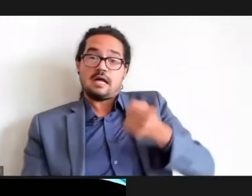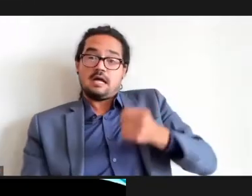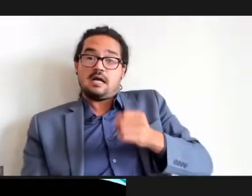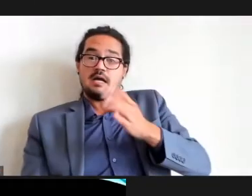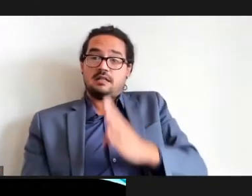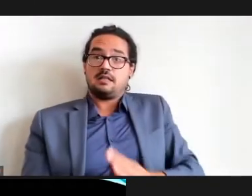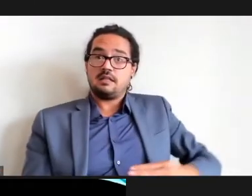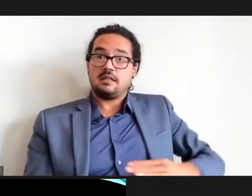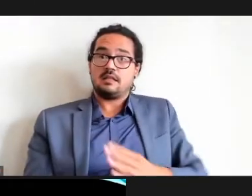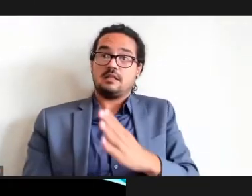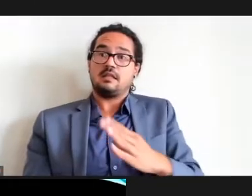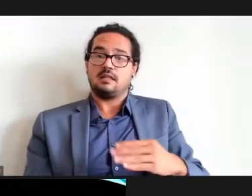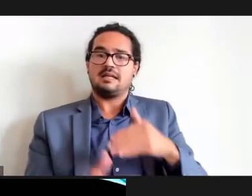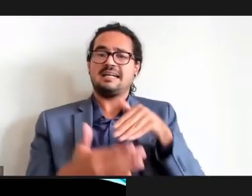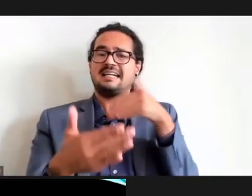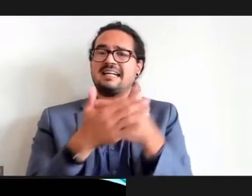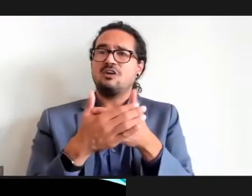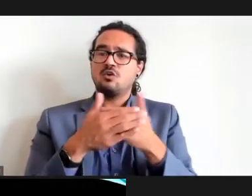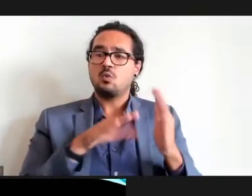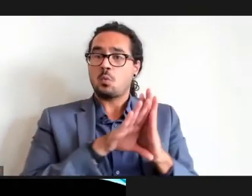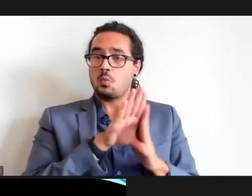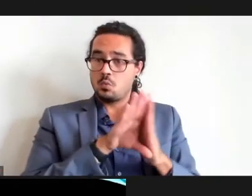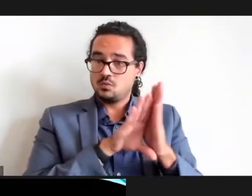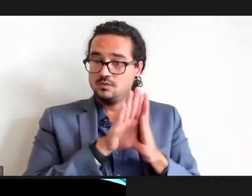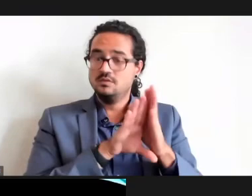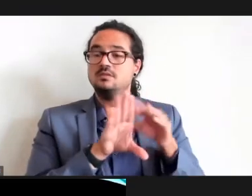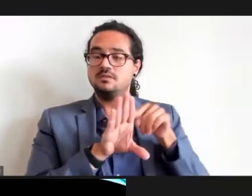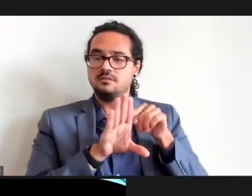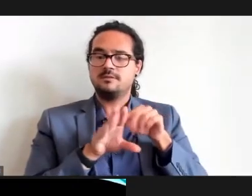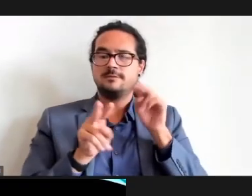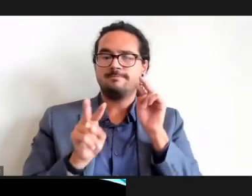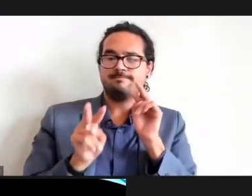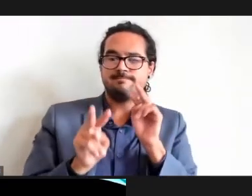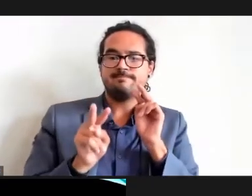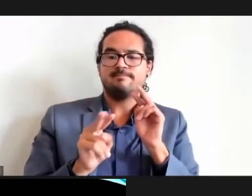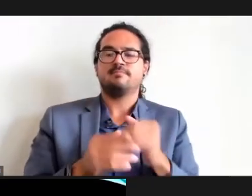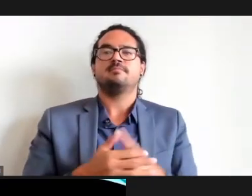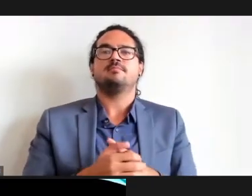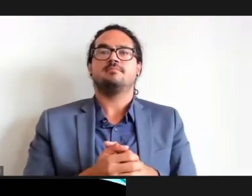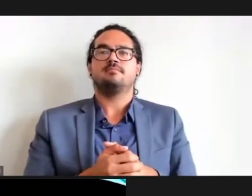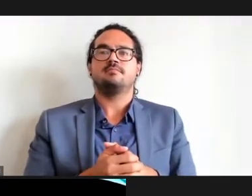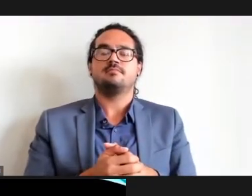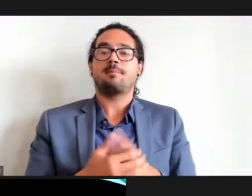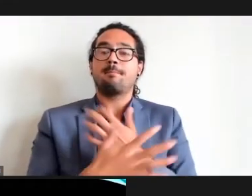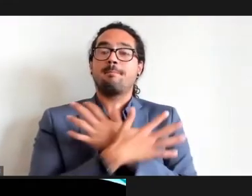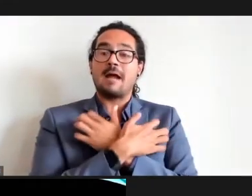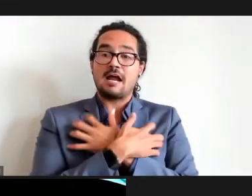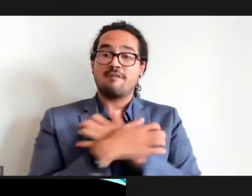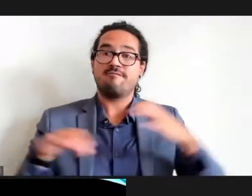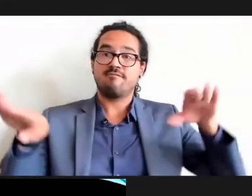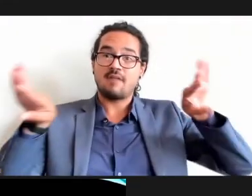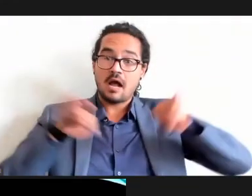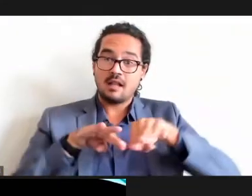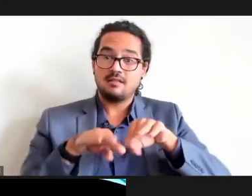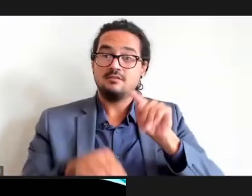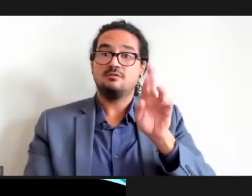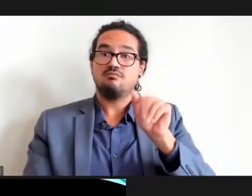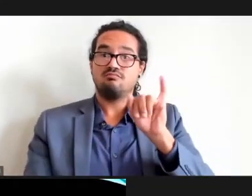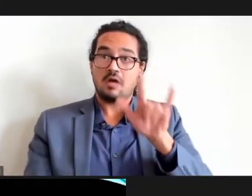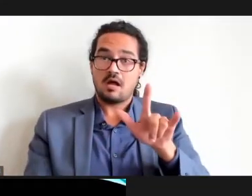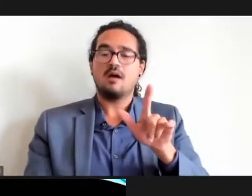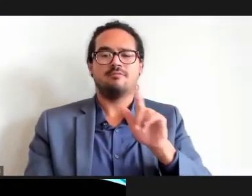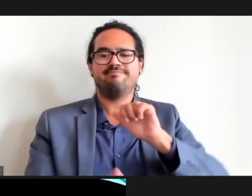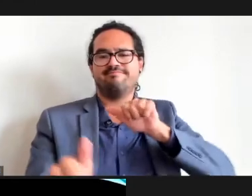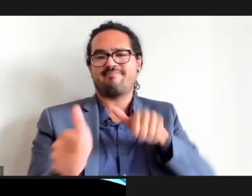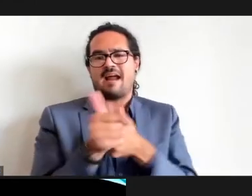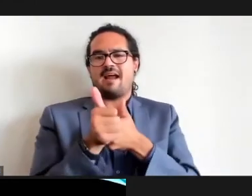also looking at the Bear Valley Trail as a backup plan. So we'll continue to assess that, get resources in place to do that. Brent